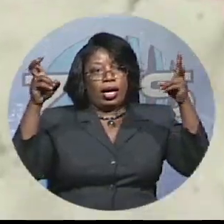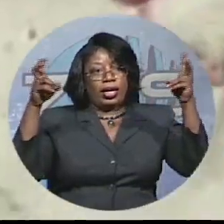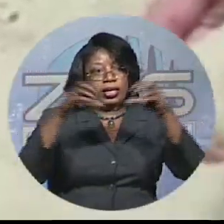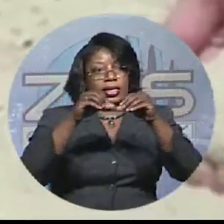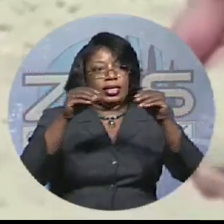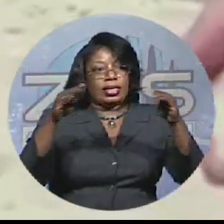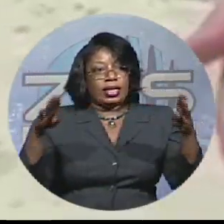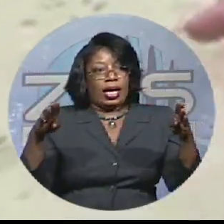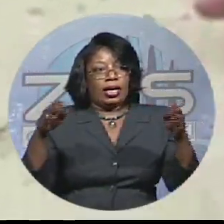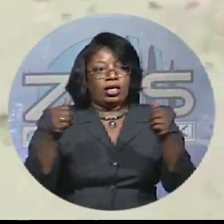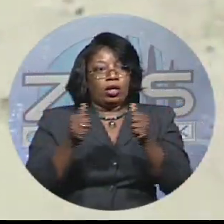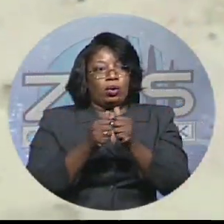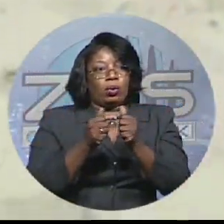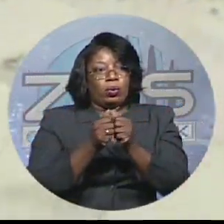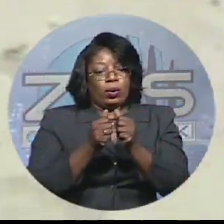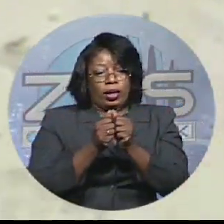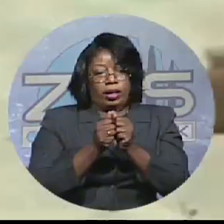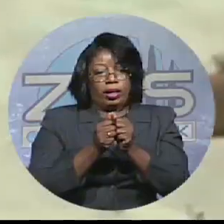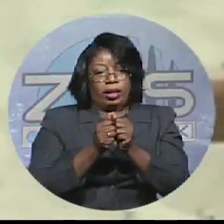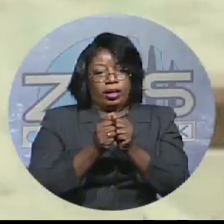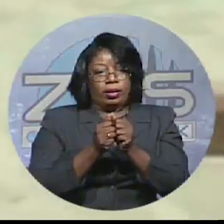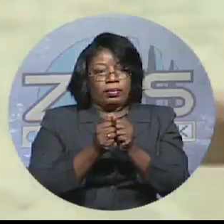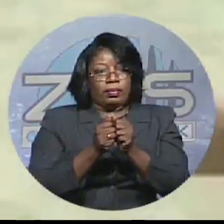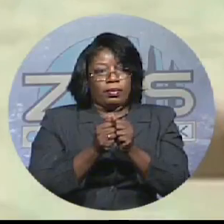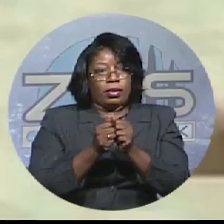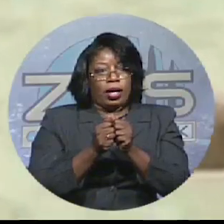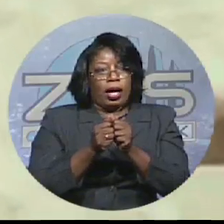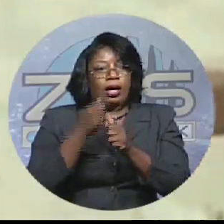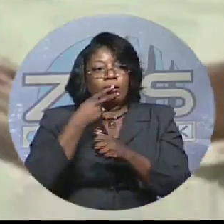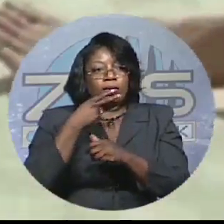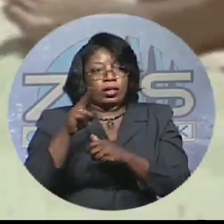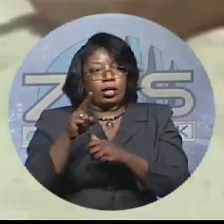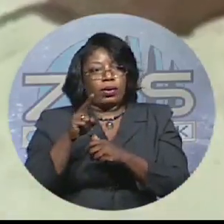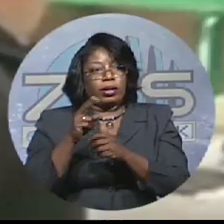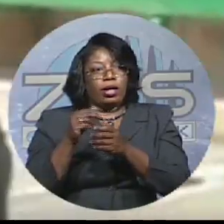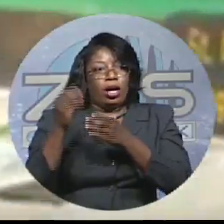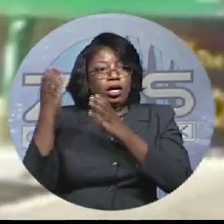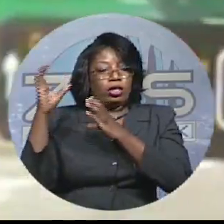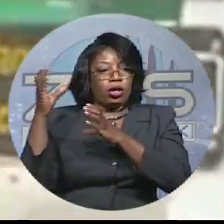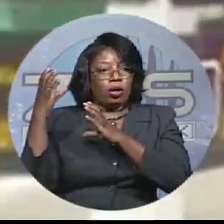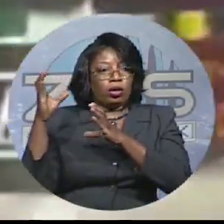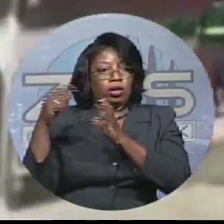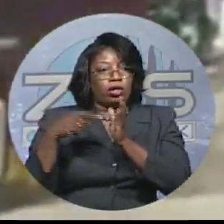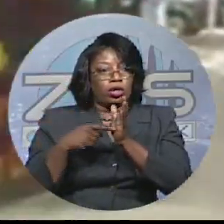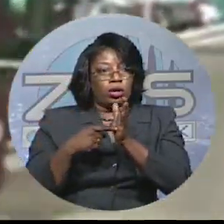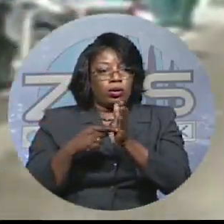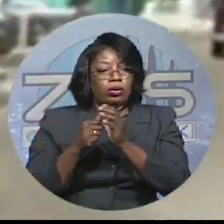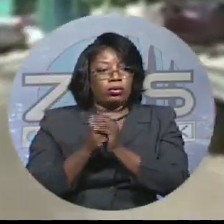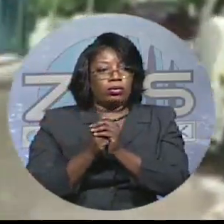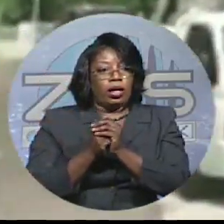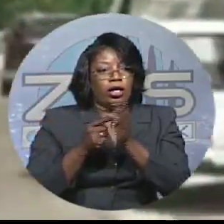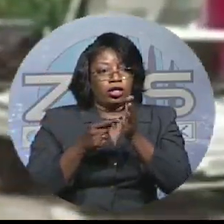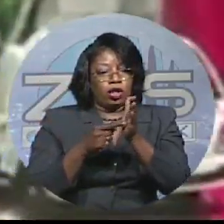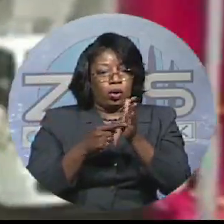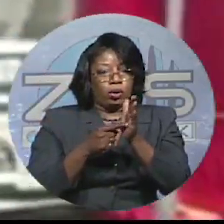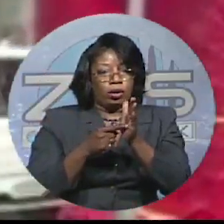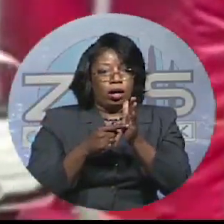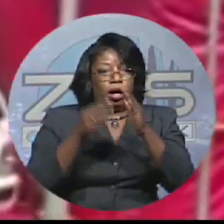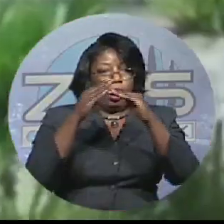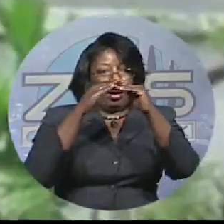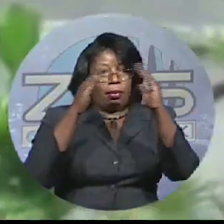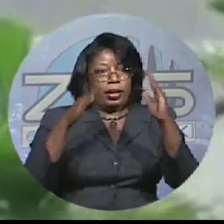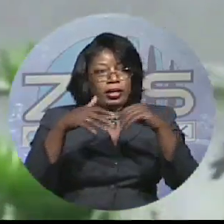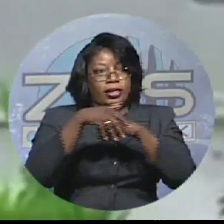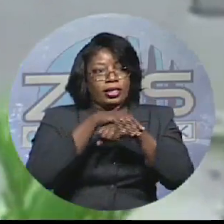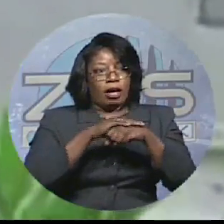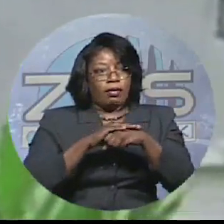sand with cigarette butts along Junkanoo Beach. A building prepared for fumigation is mentioned as a house in the city,